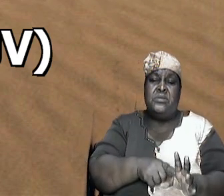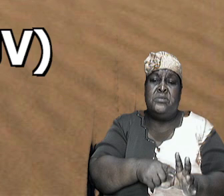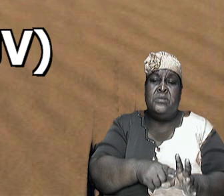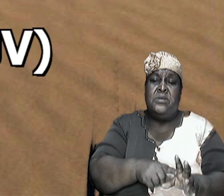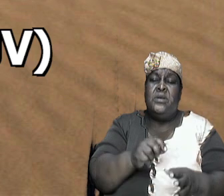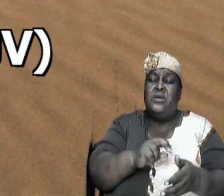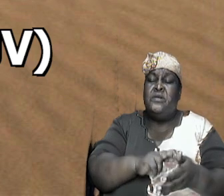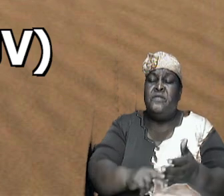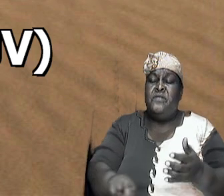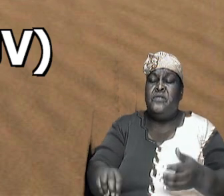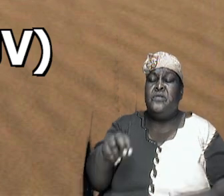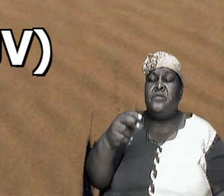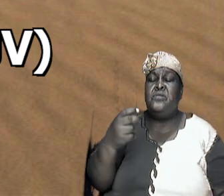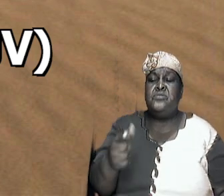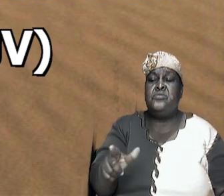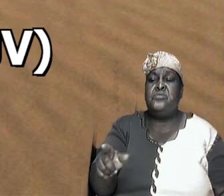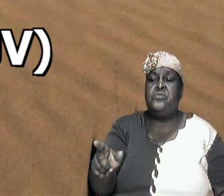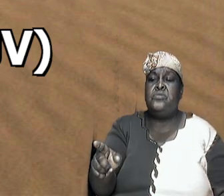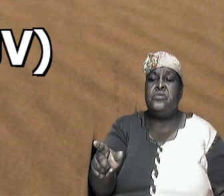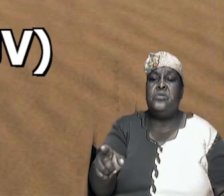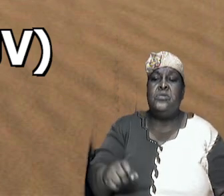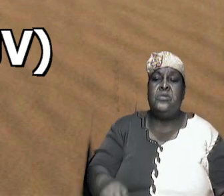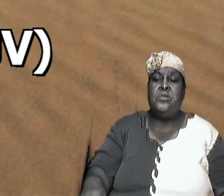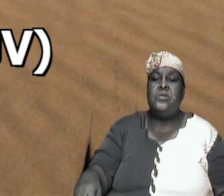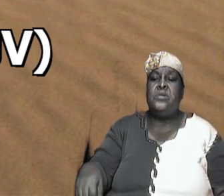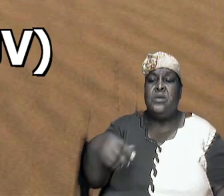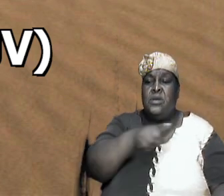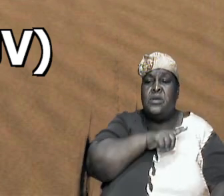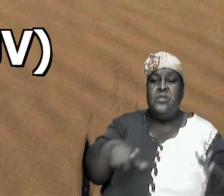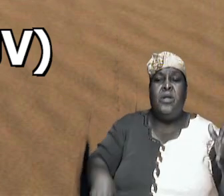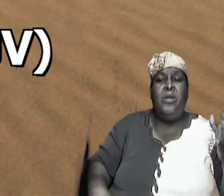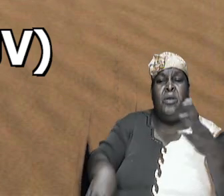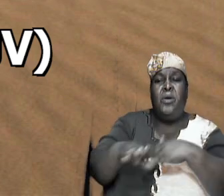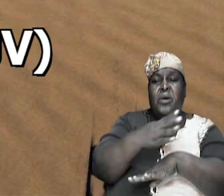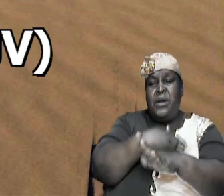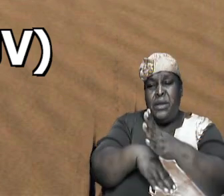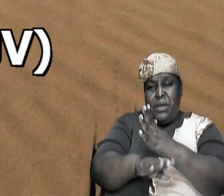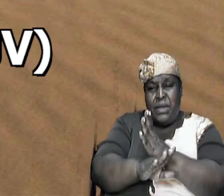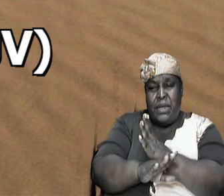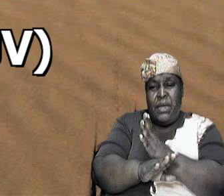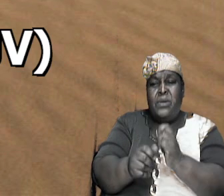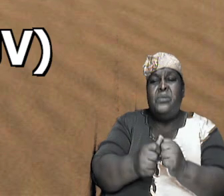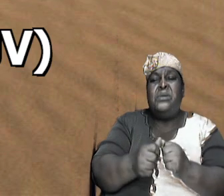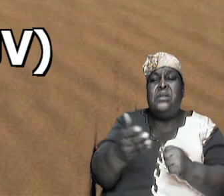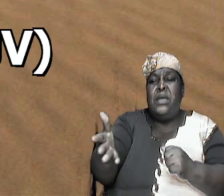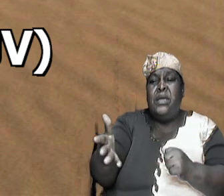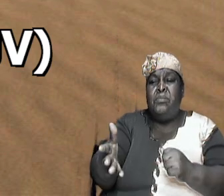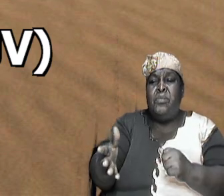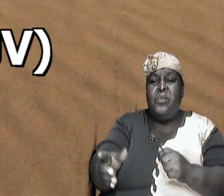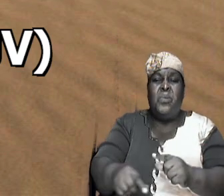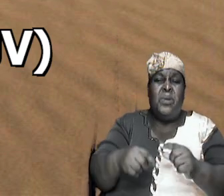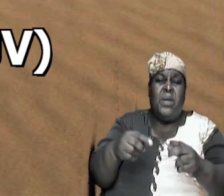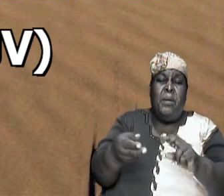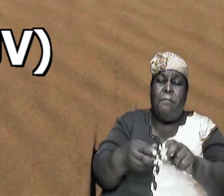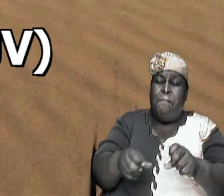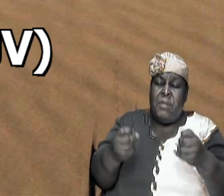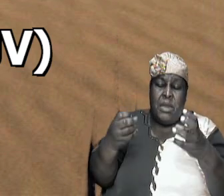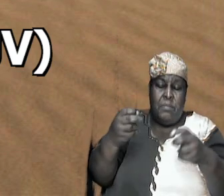a bit of a context. So 21 said, and the hand of the Lord was with them, and